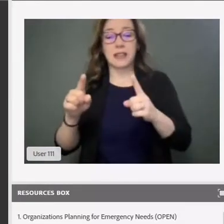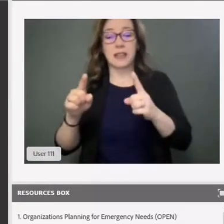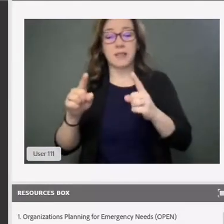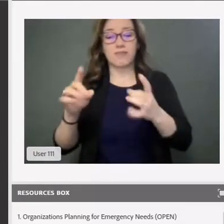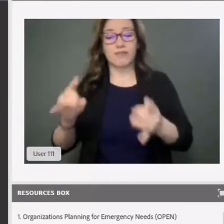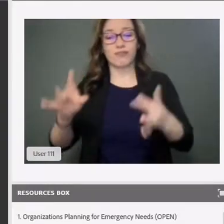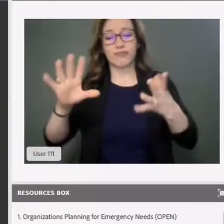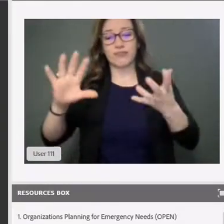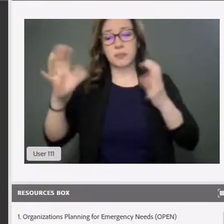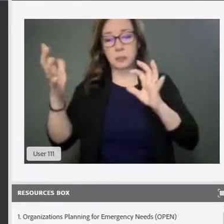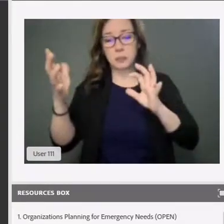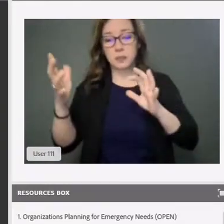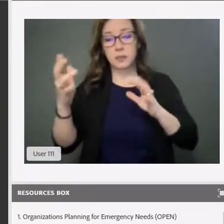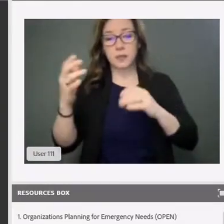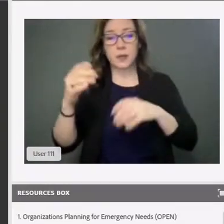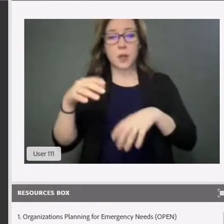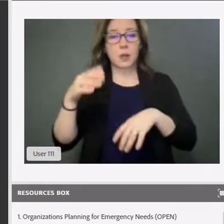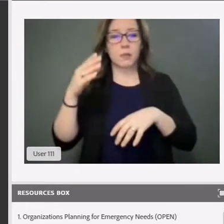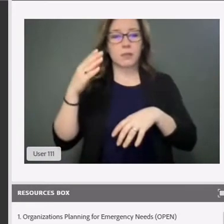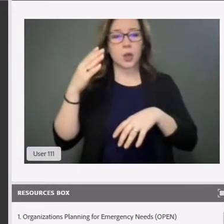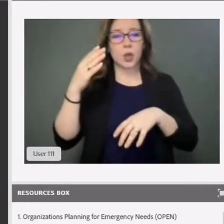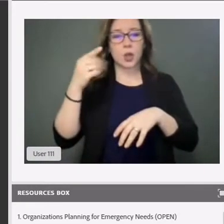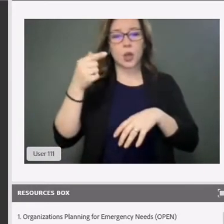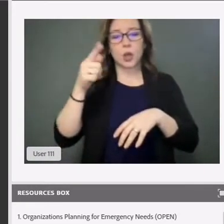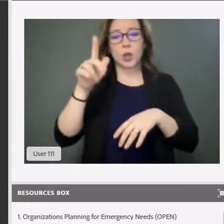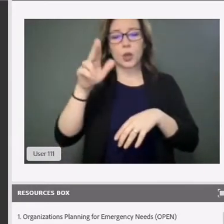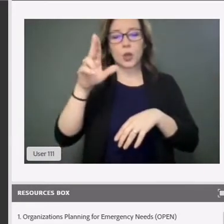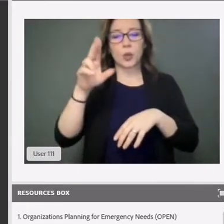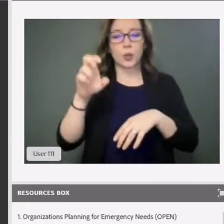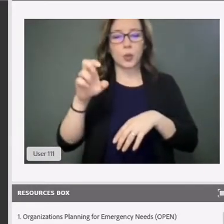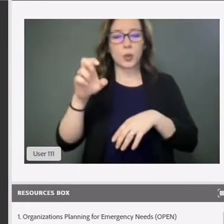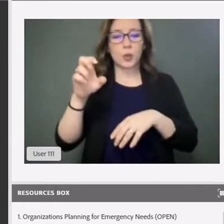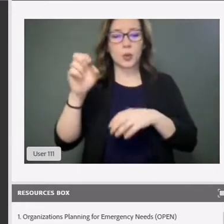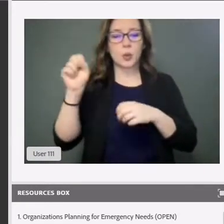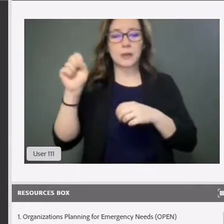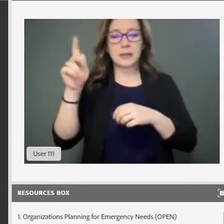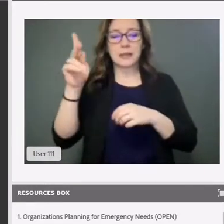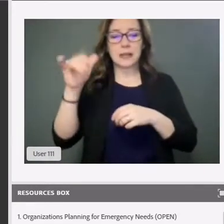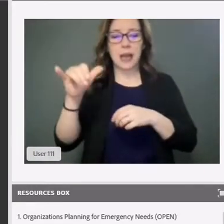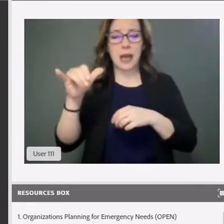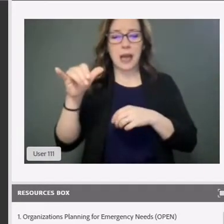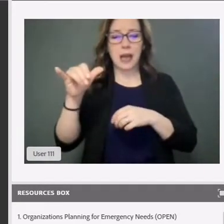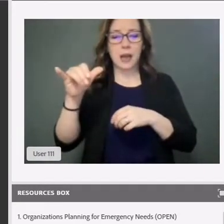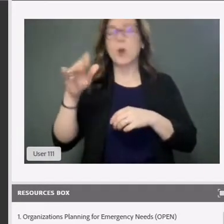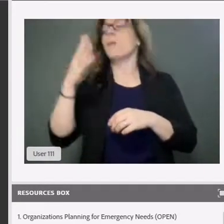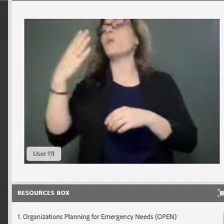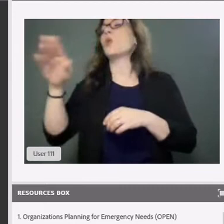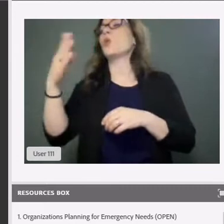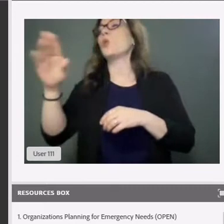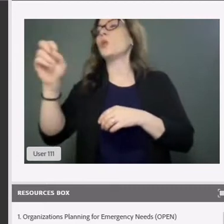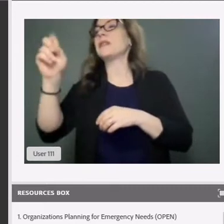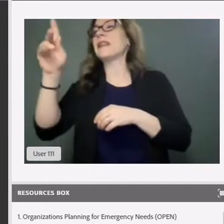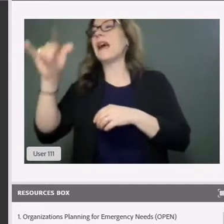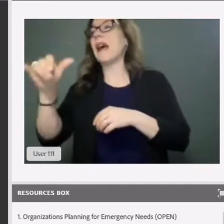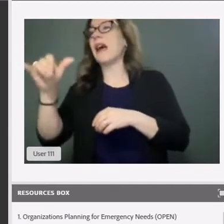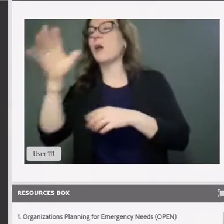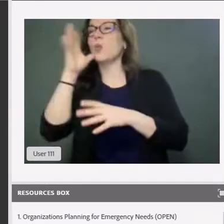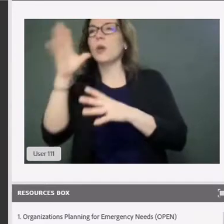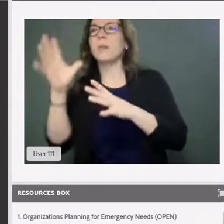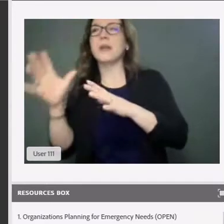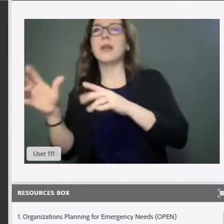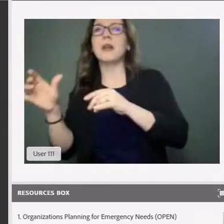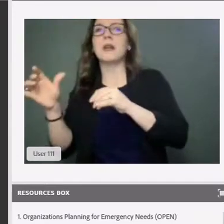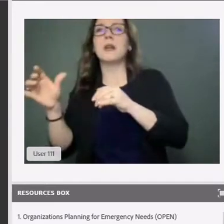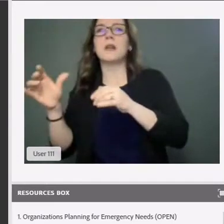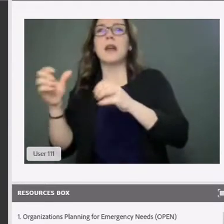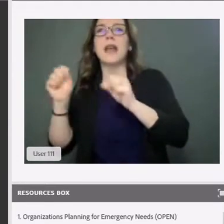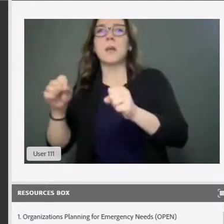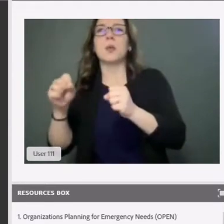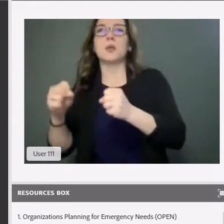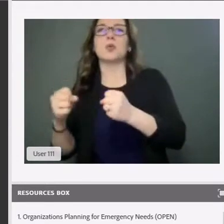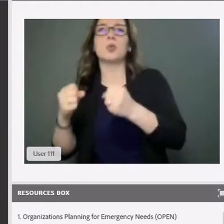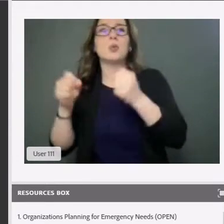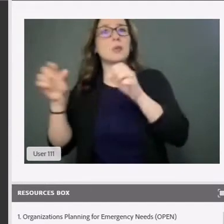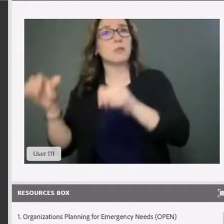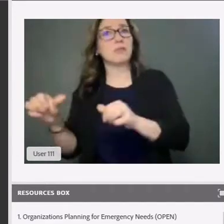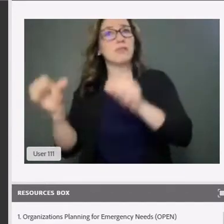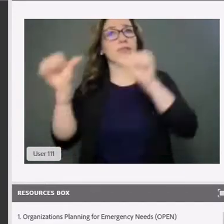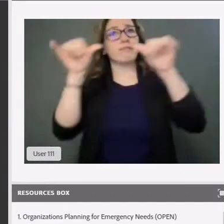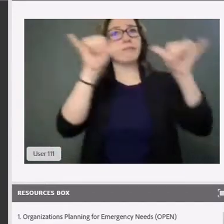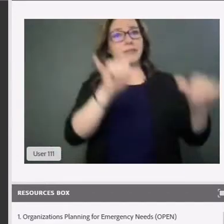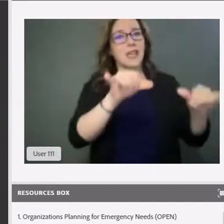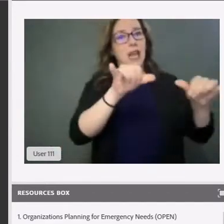them resilience during blue sky days, they're going to be more resilient to gray sky days and events. And that's something we would really encourage all of you to focus